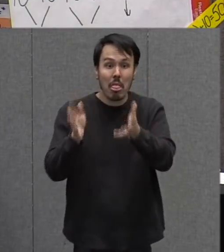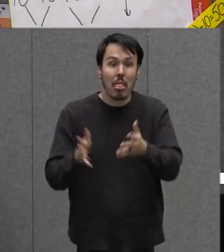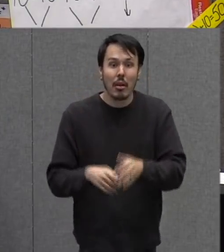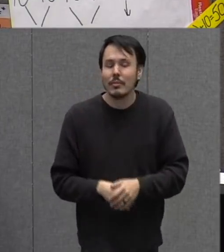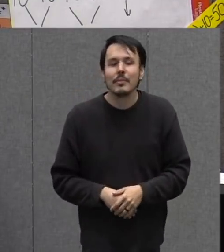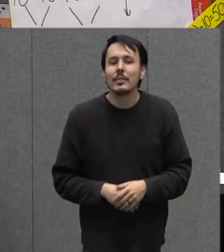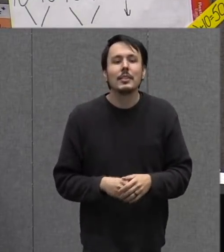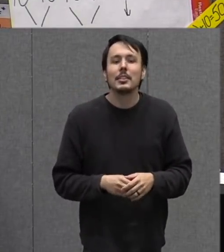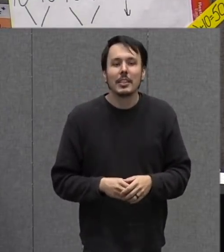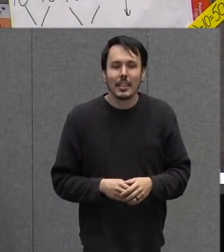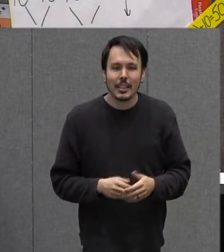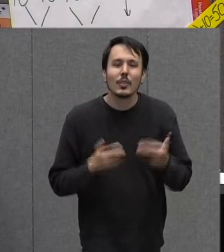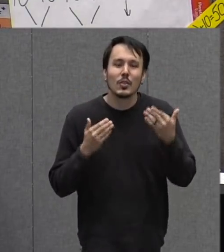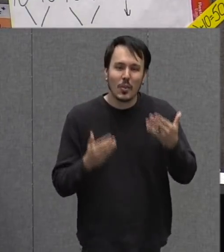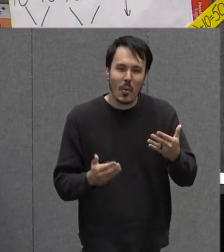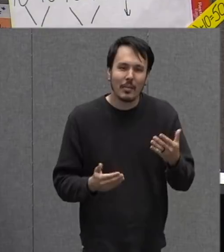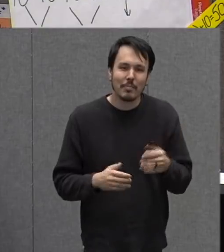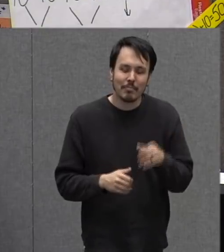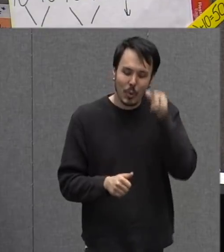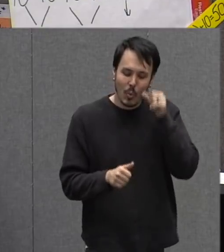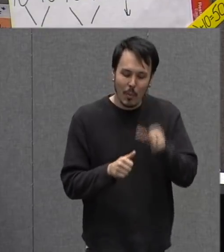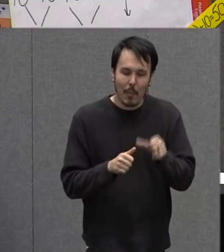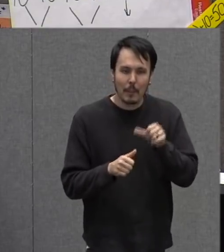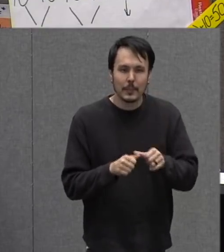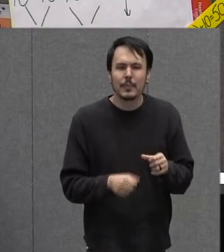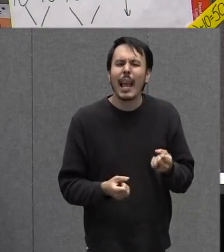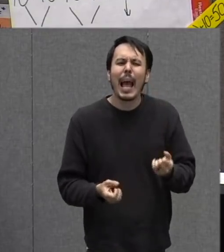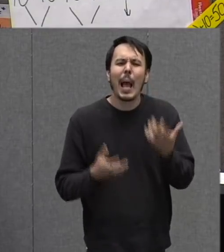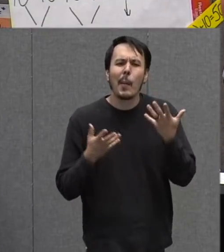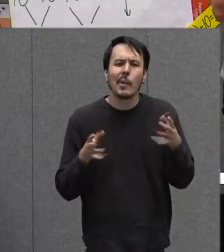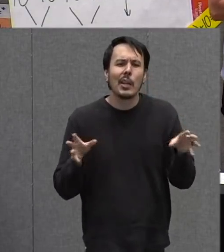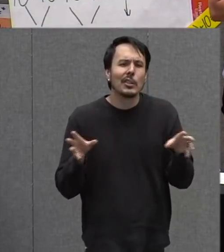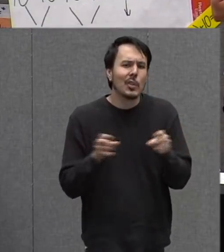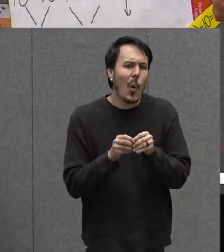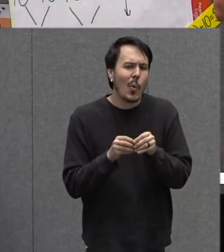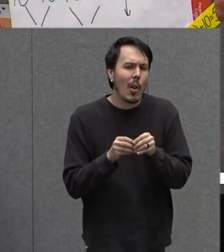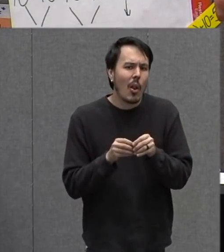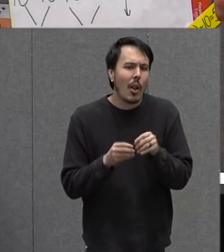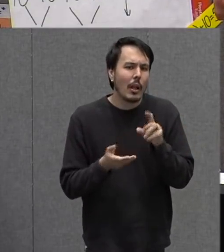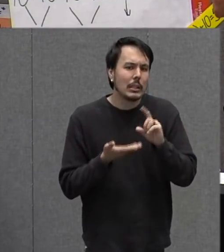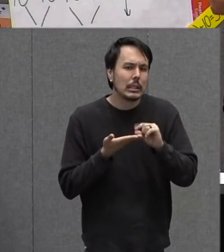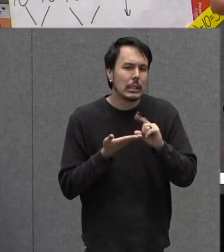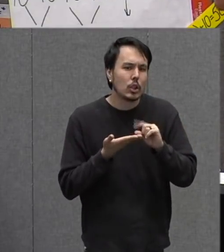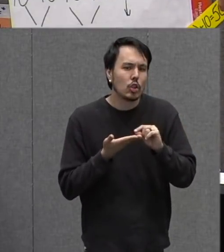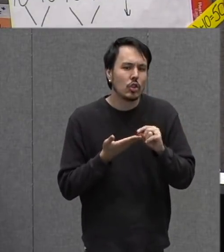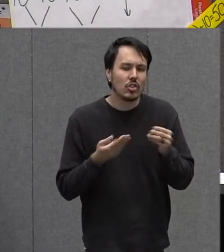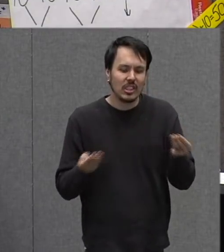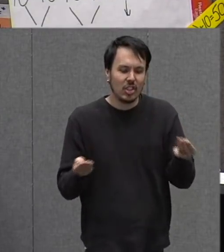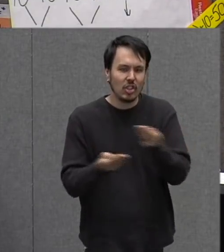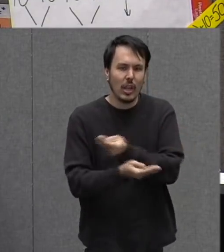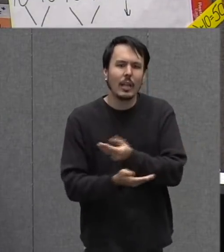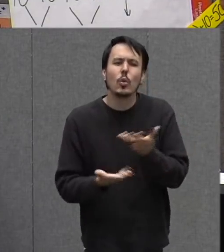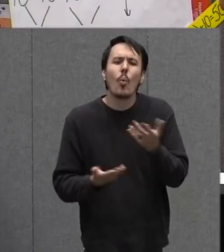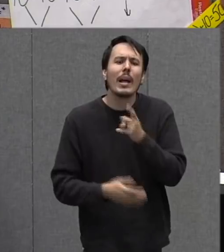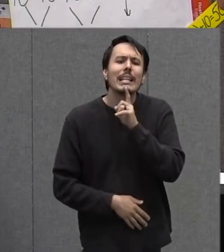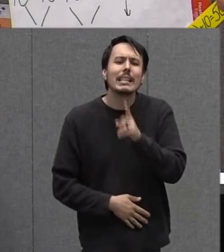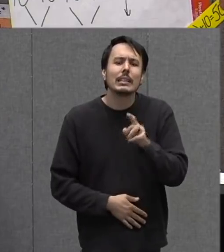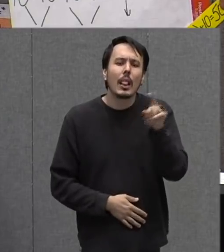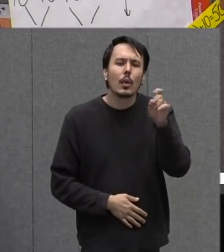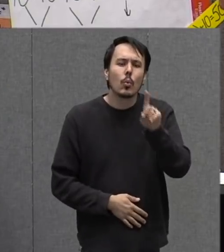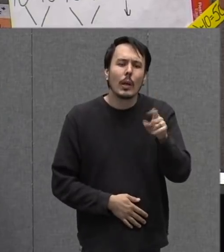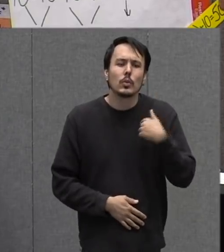leave them out. How many total stickers were exchanged? So what is the question that we are